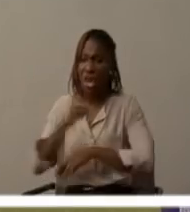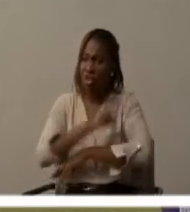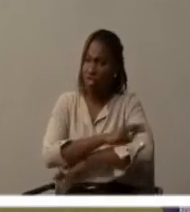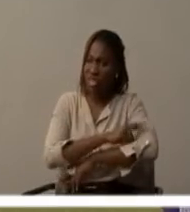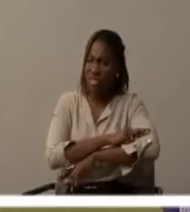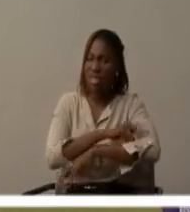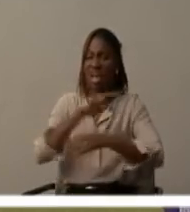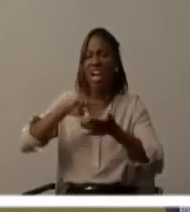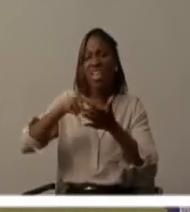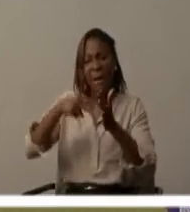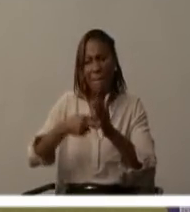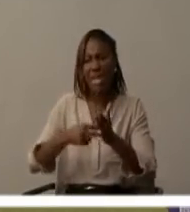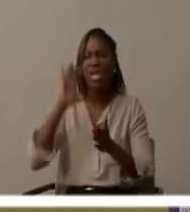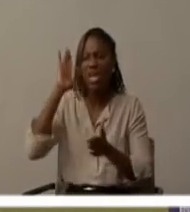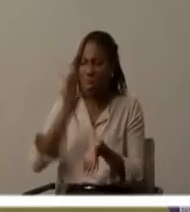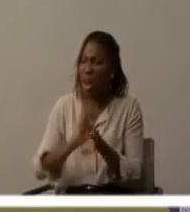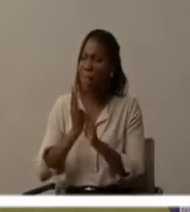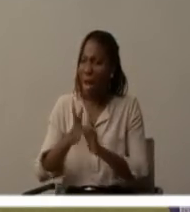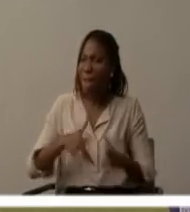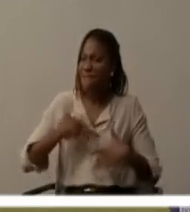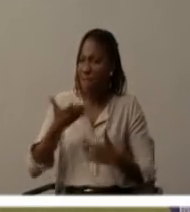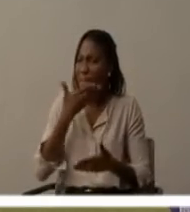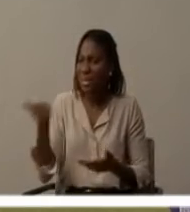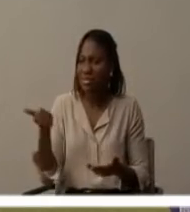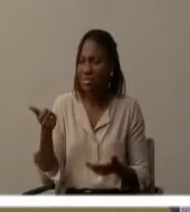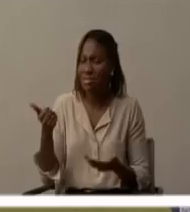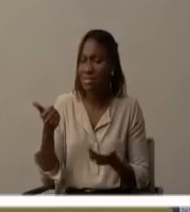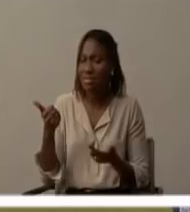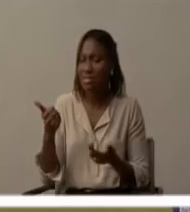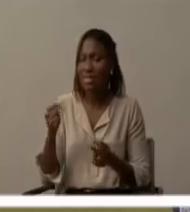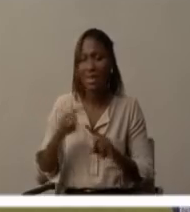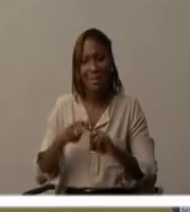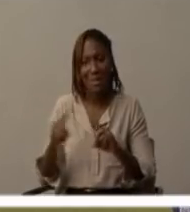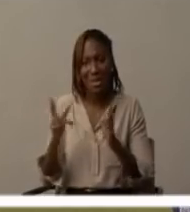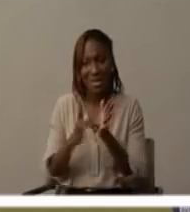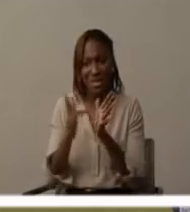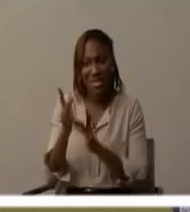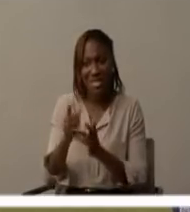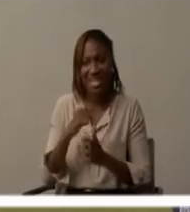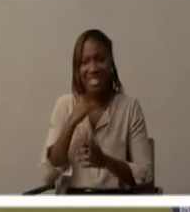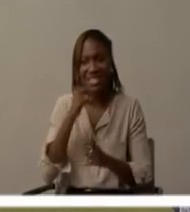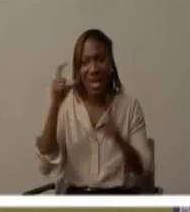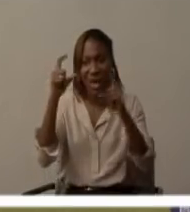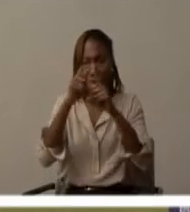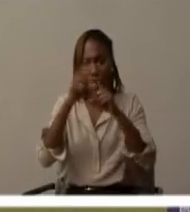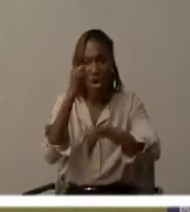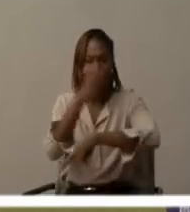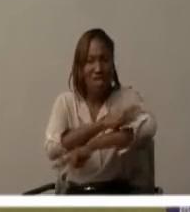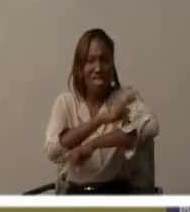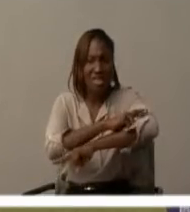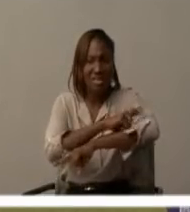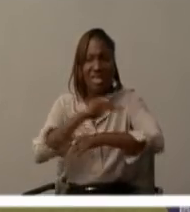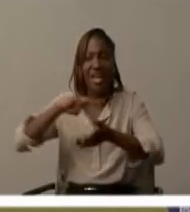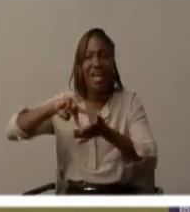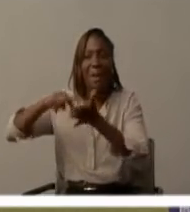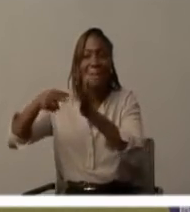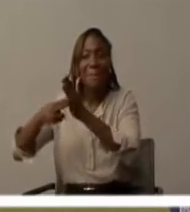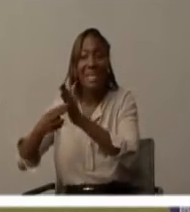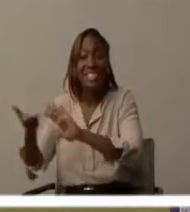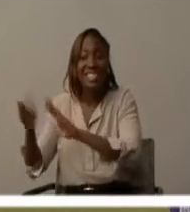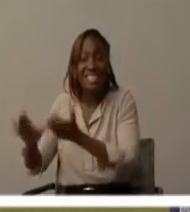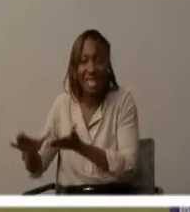better." The phrase Jesus used referred to the death of Lazarus, but they thought that